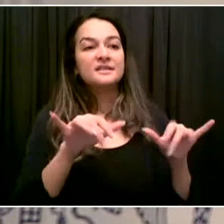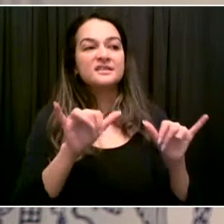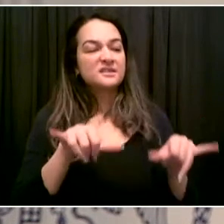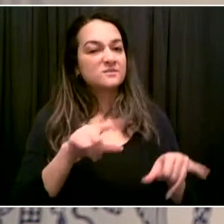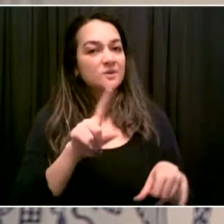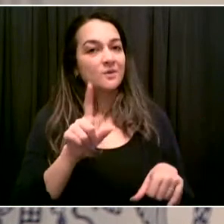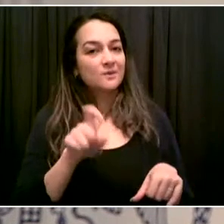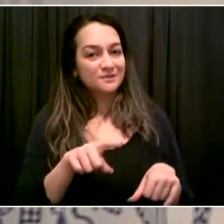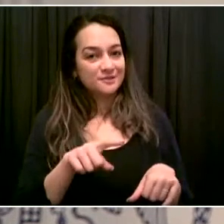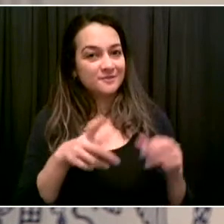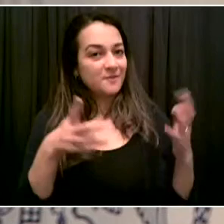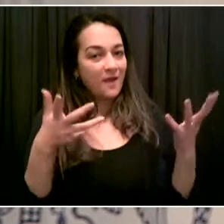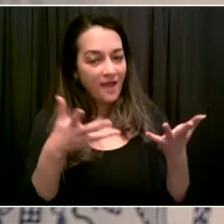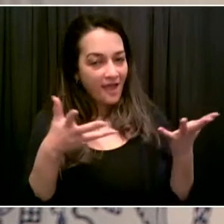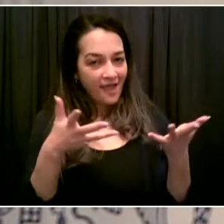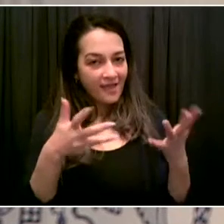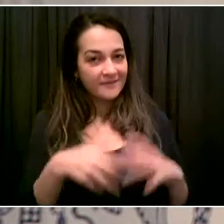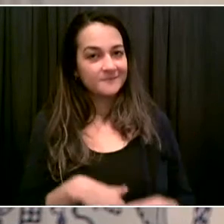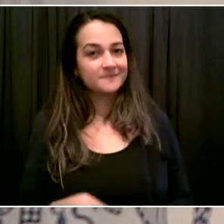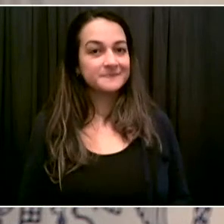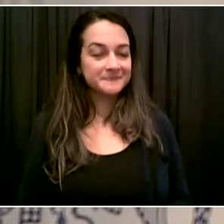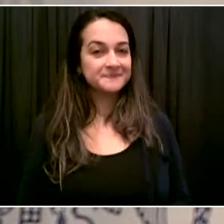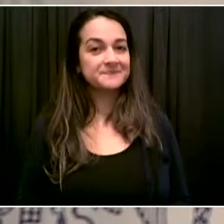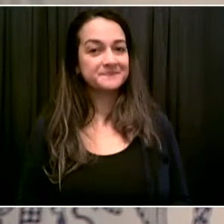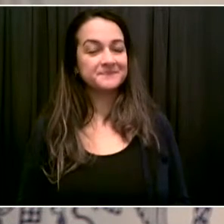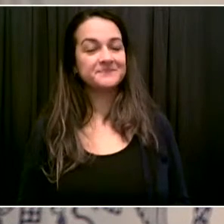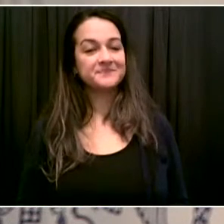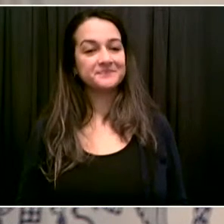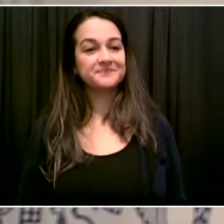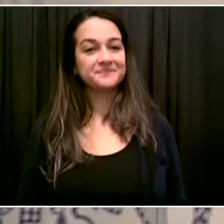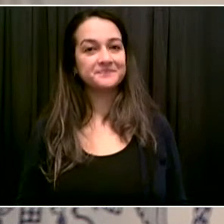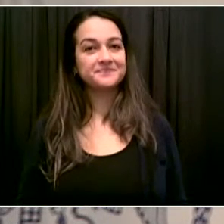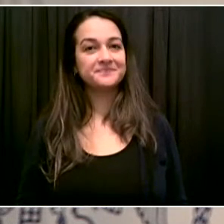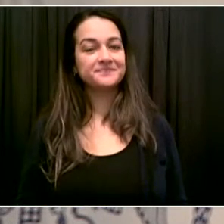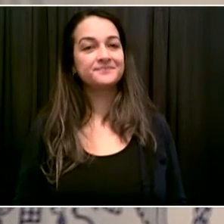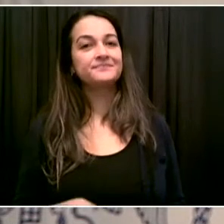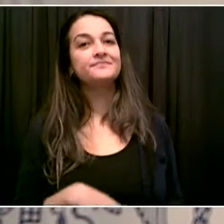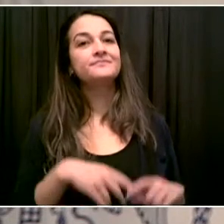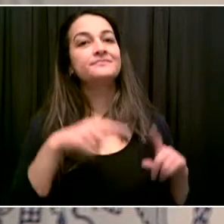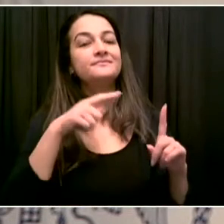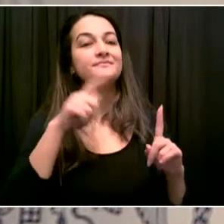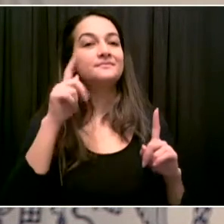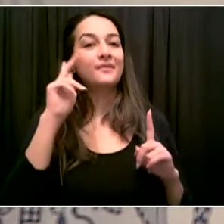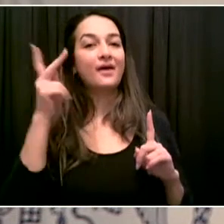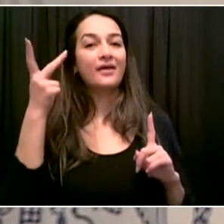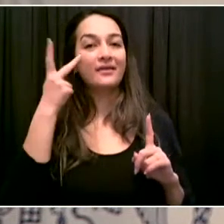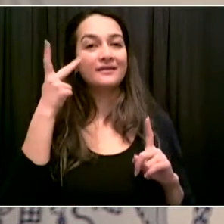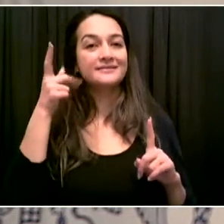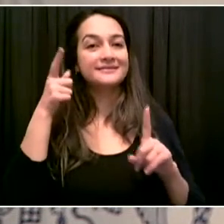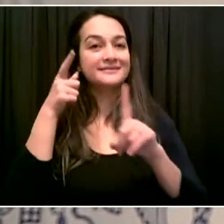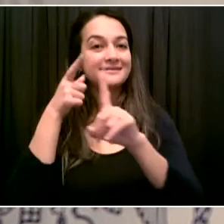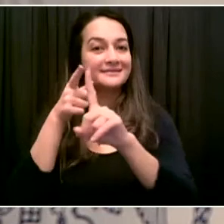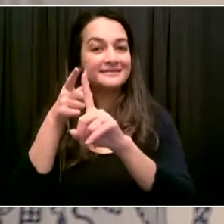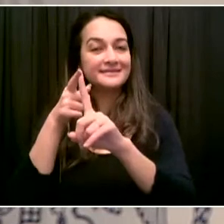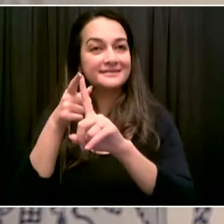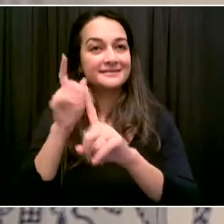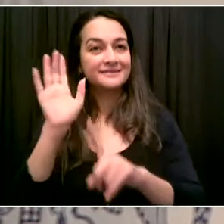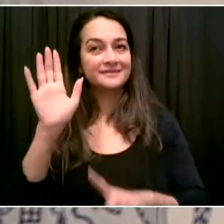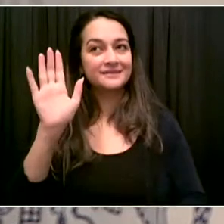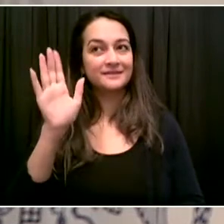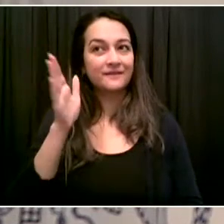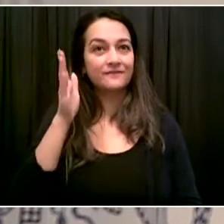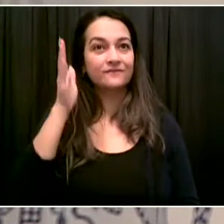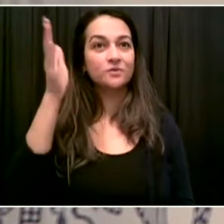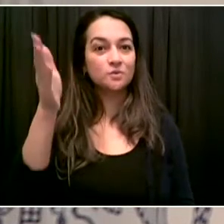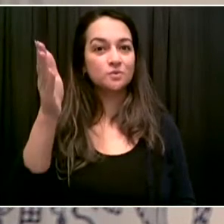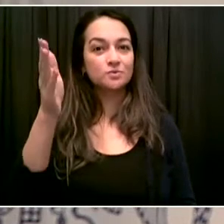portends for not really Governor Cuomo so much as the Democratic Party, of which you